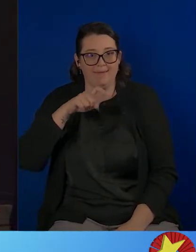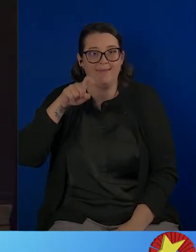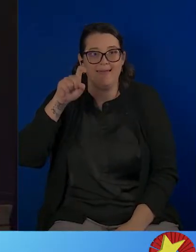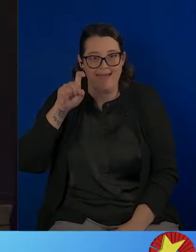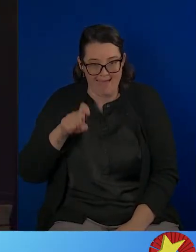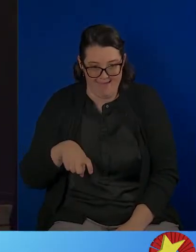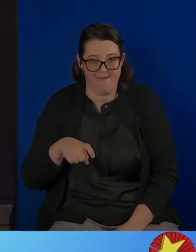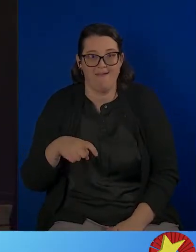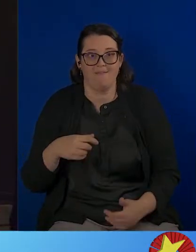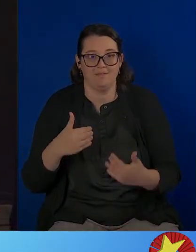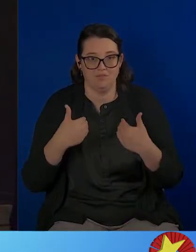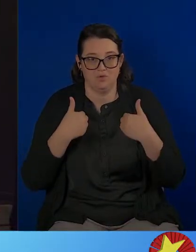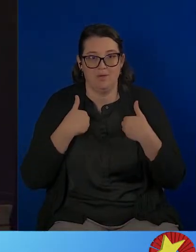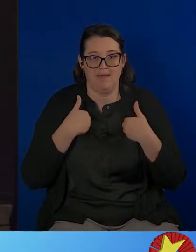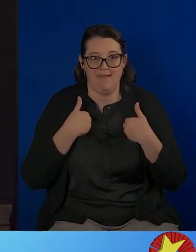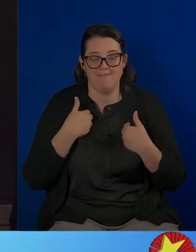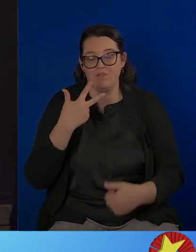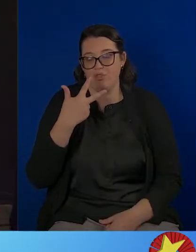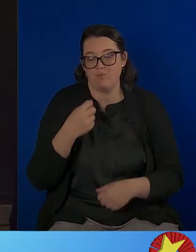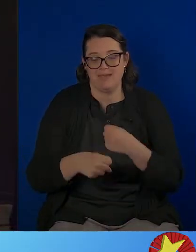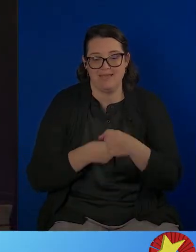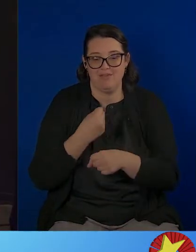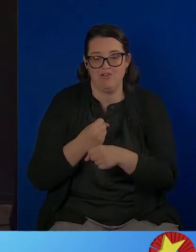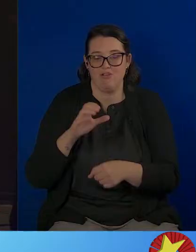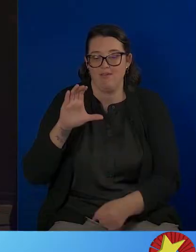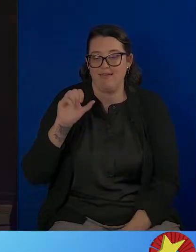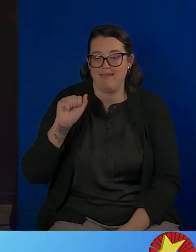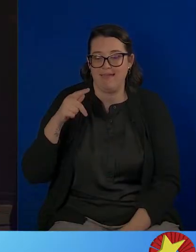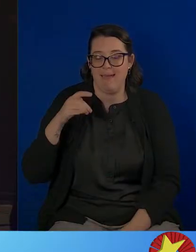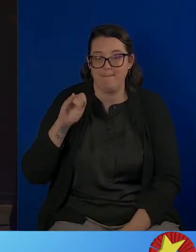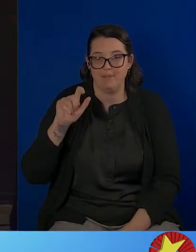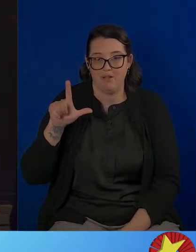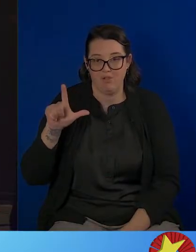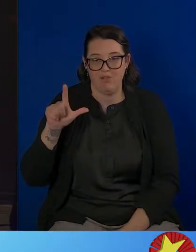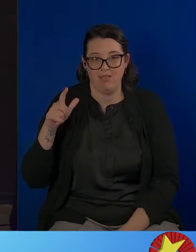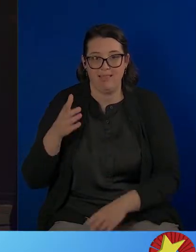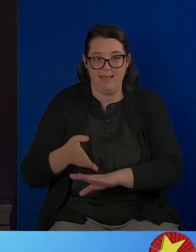have a 3-year capital improvement plan.